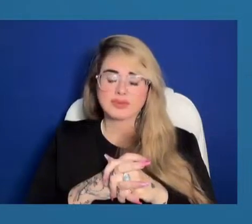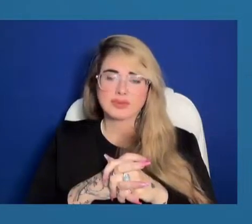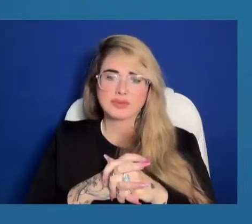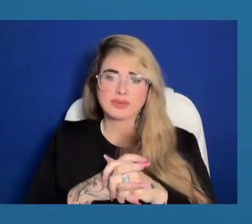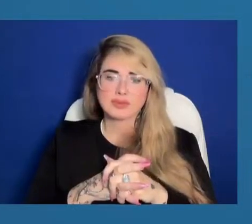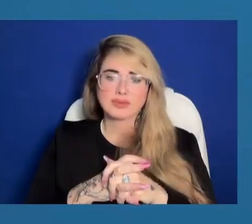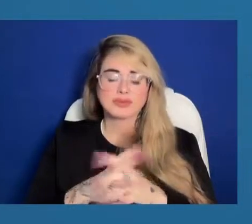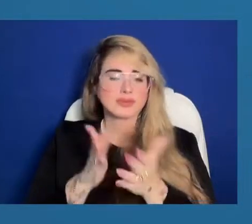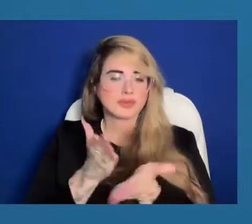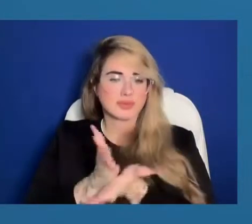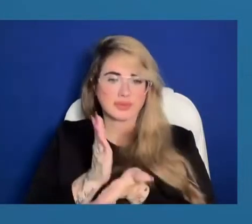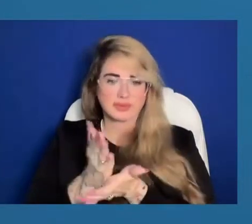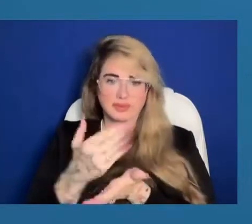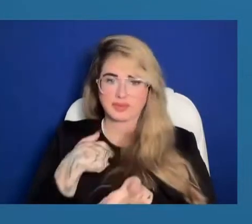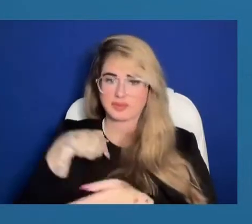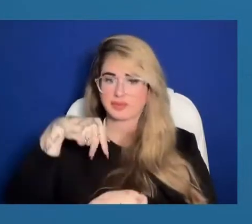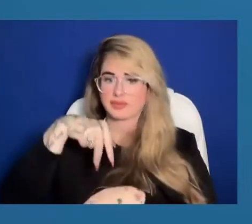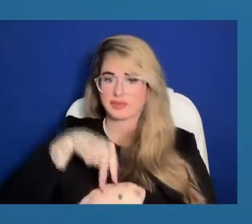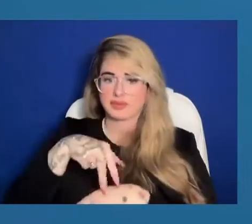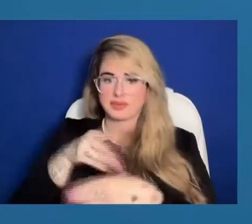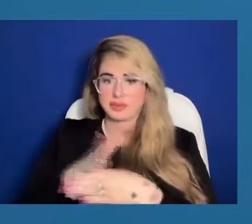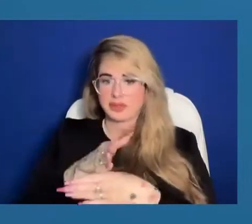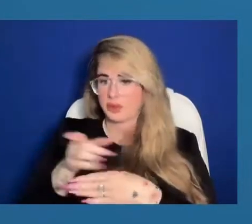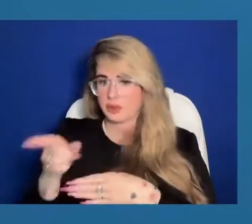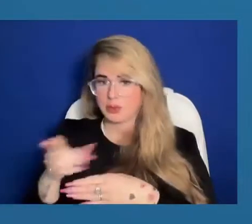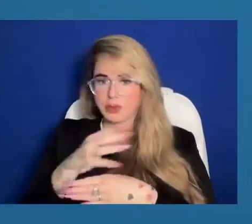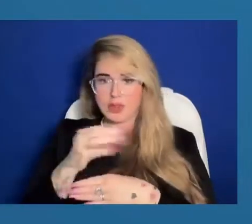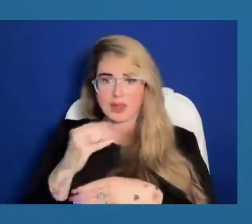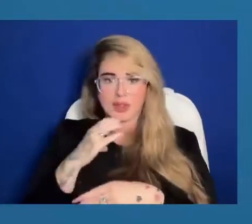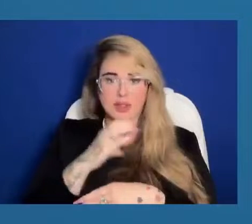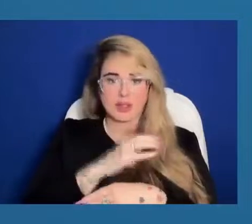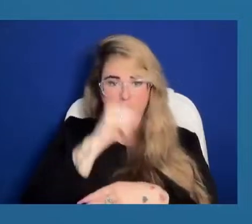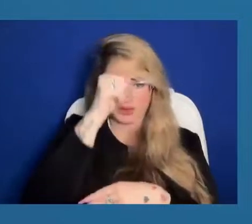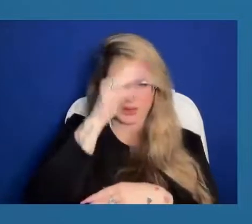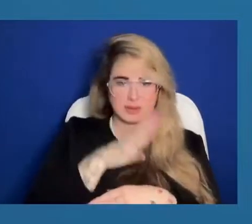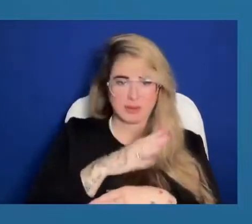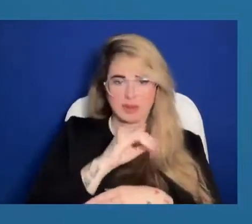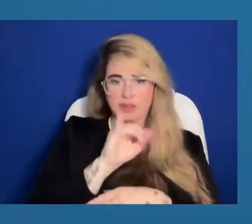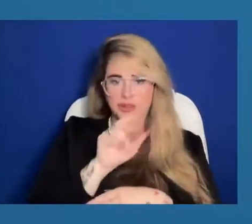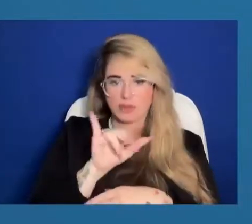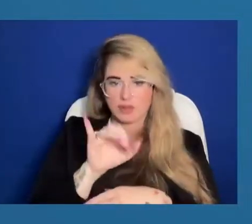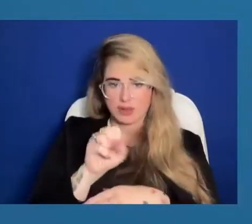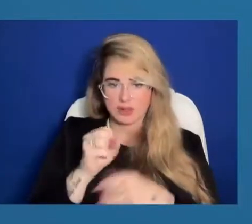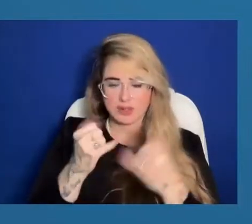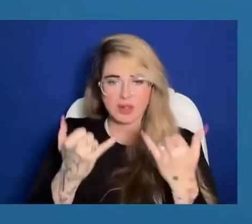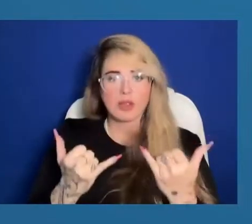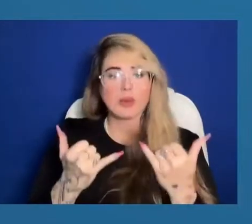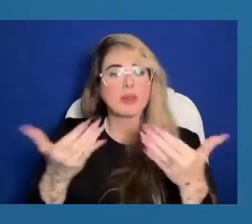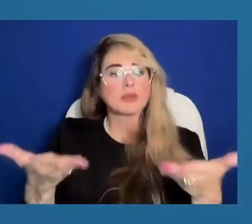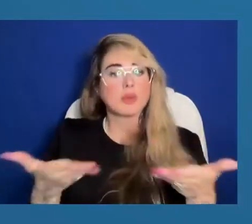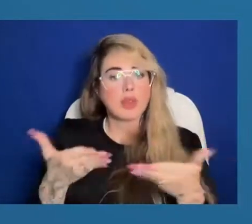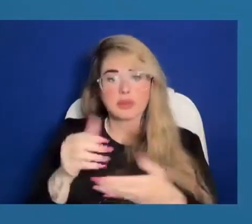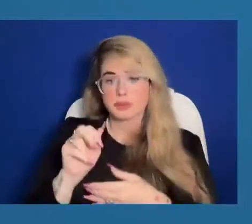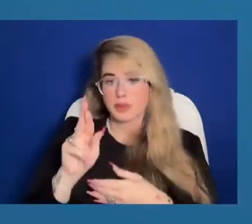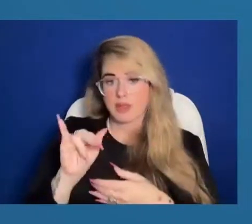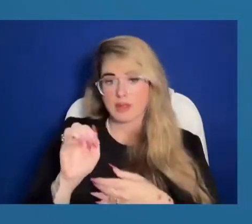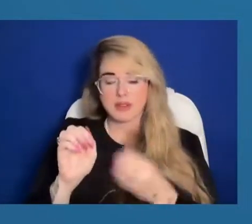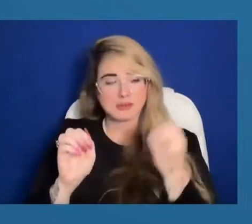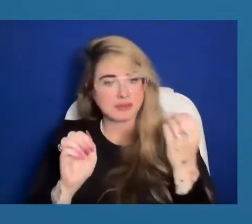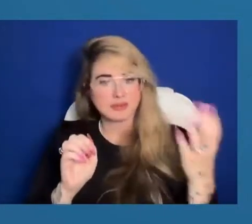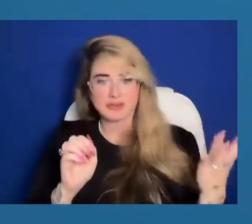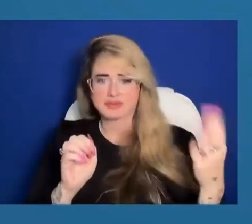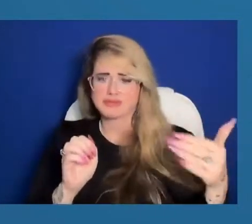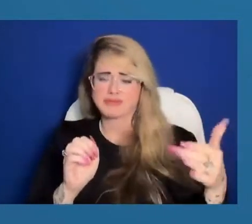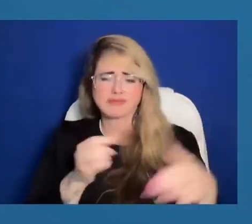All right, I'm standing between you and Congressman Jeffries there, but welcome. Ari, I can't do better than